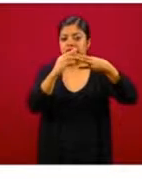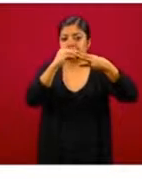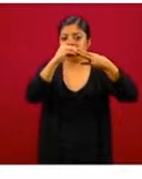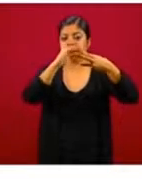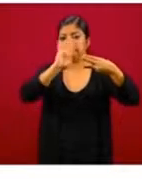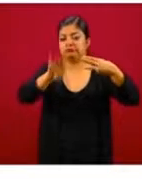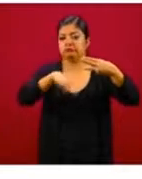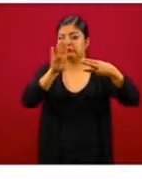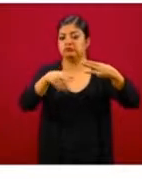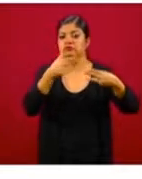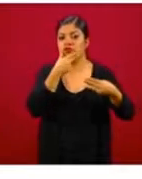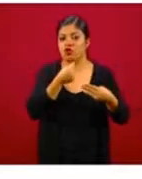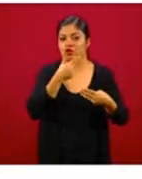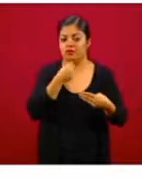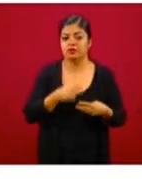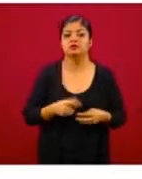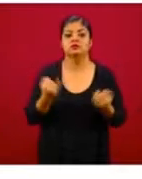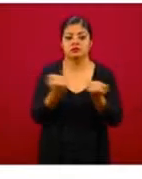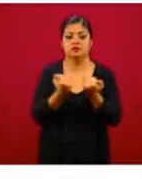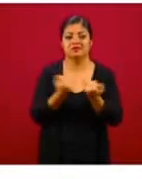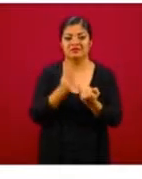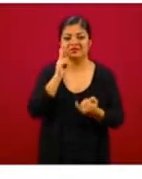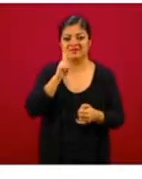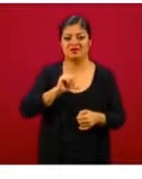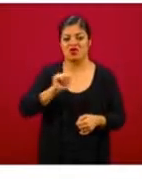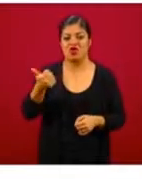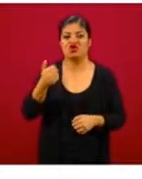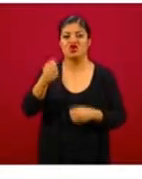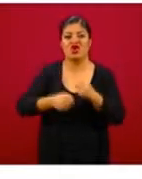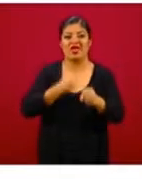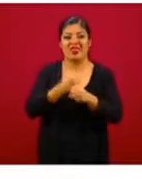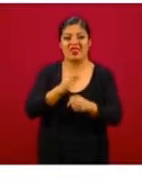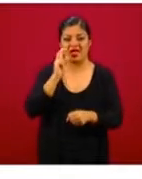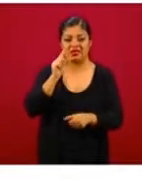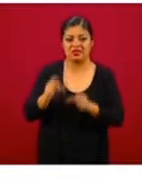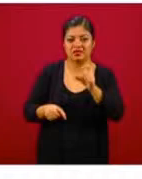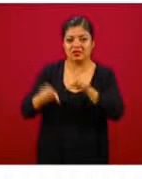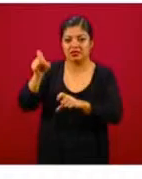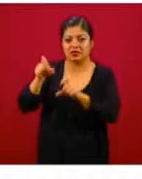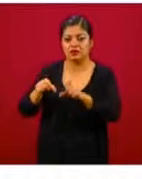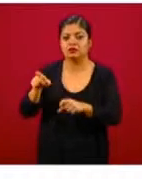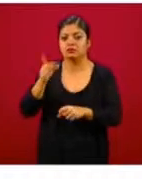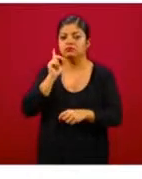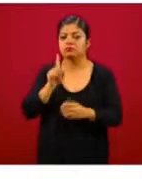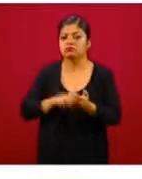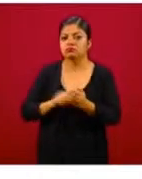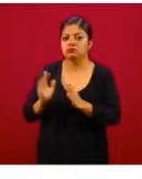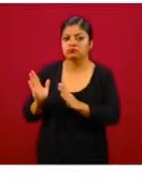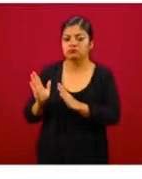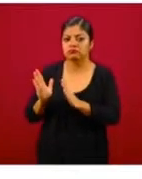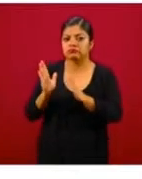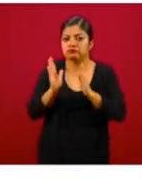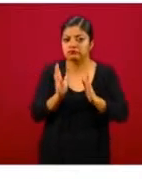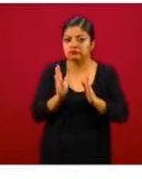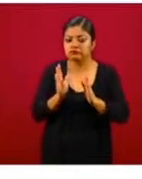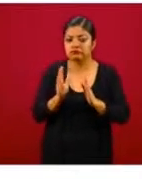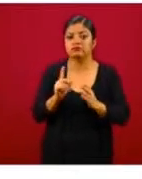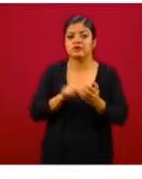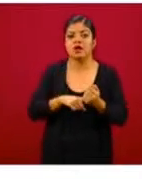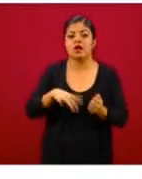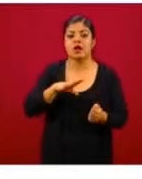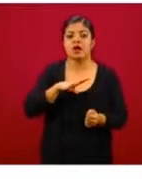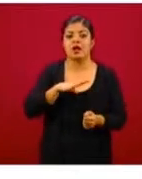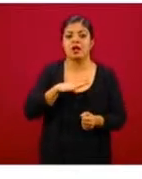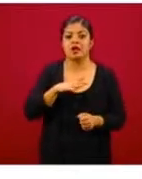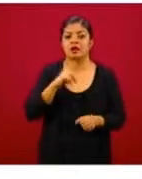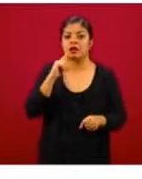this chart, which is basically 2/3 of deaths were among men. And we can see